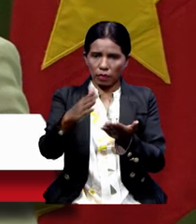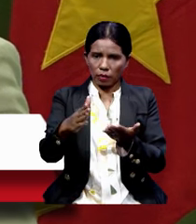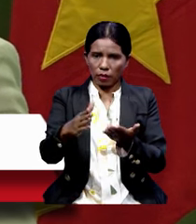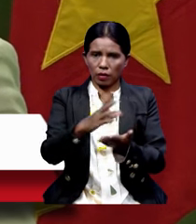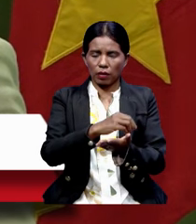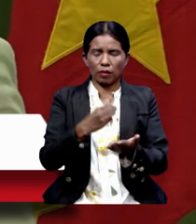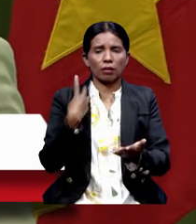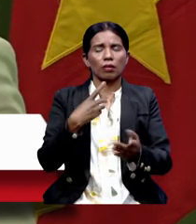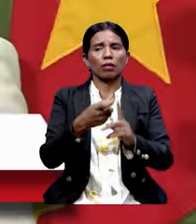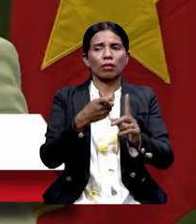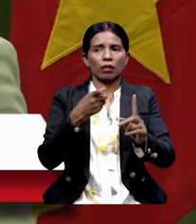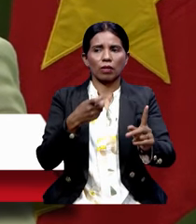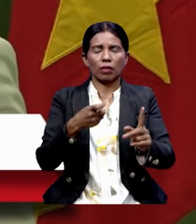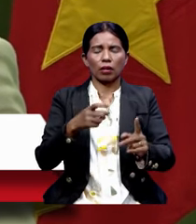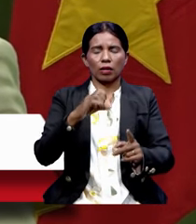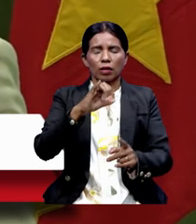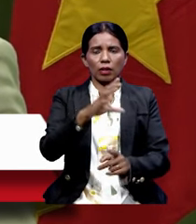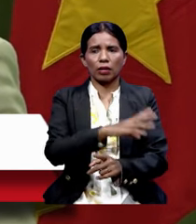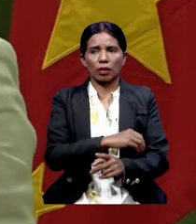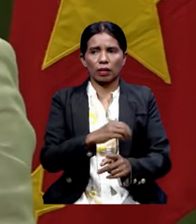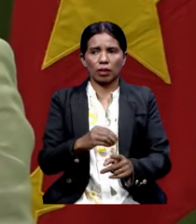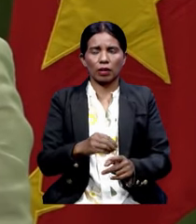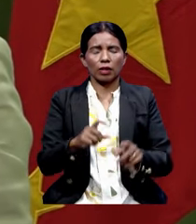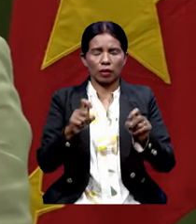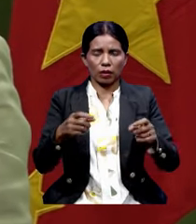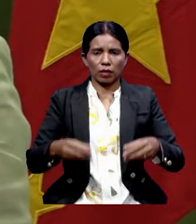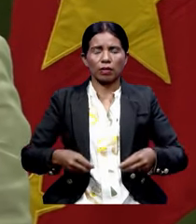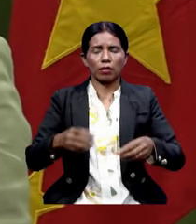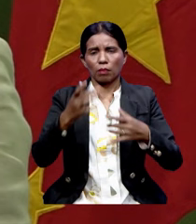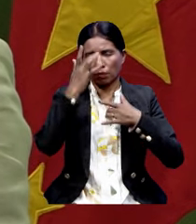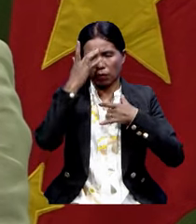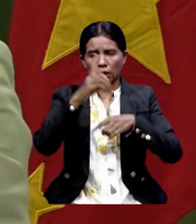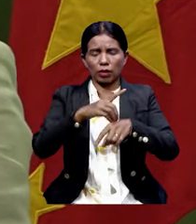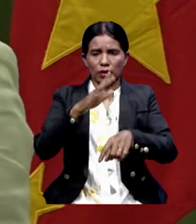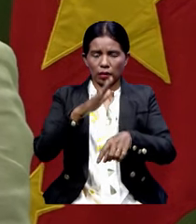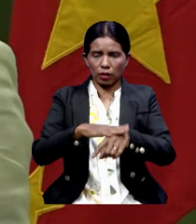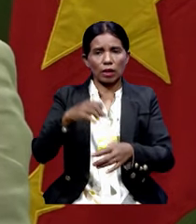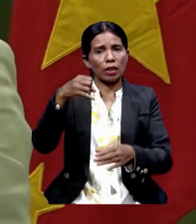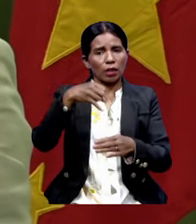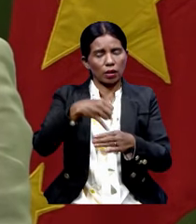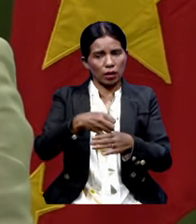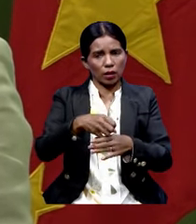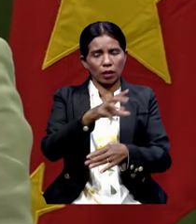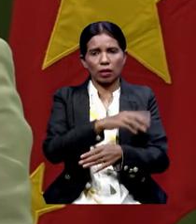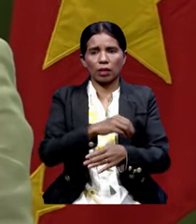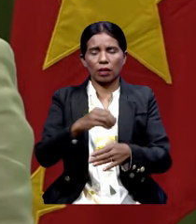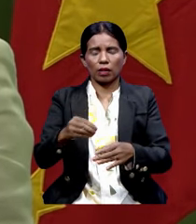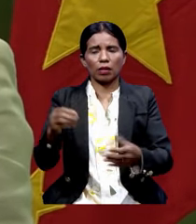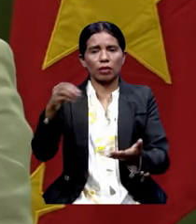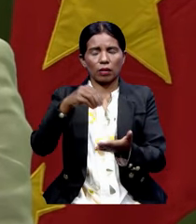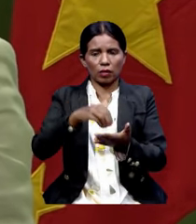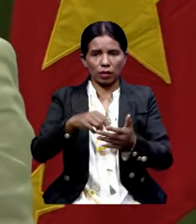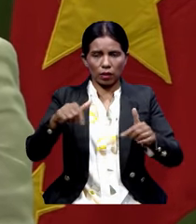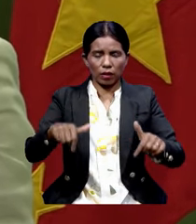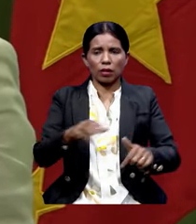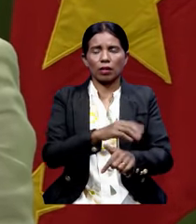was confirmed that dengue fever provision equipment will be provided to the